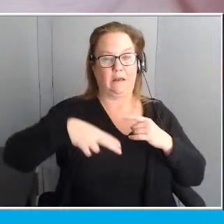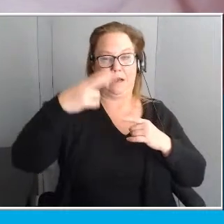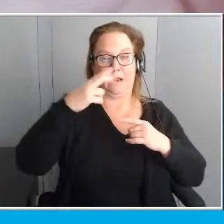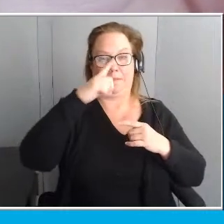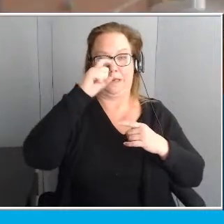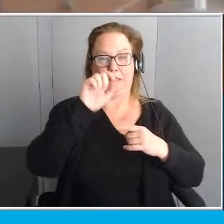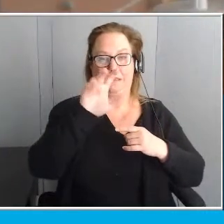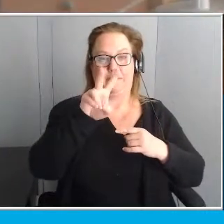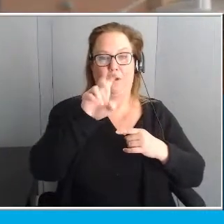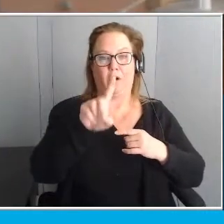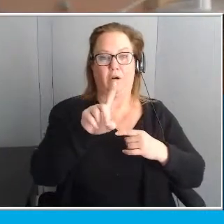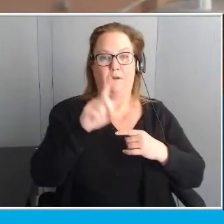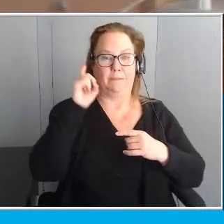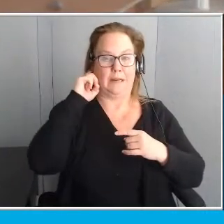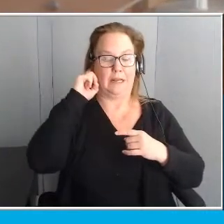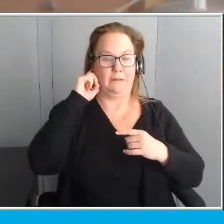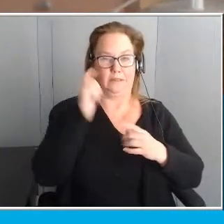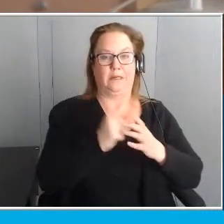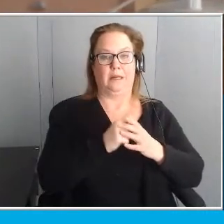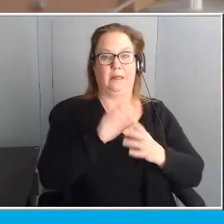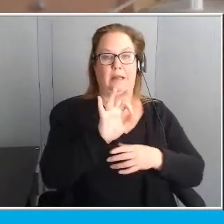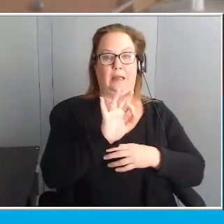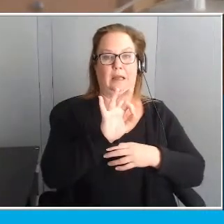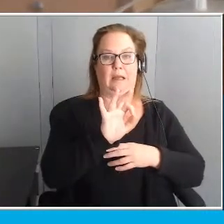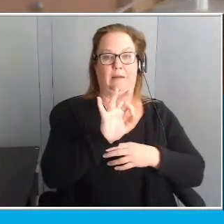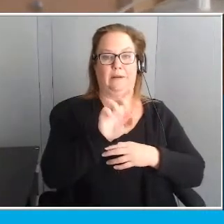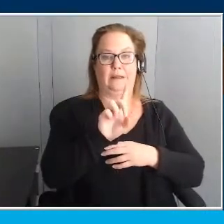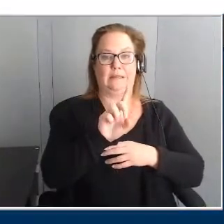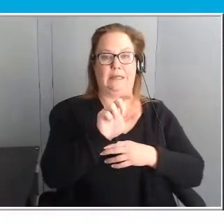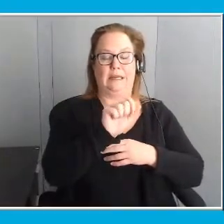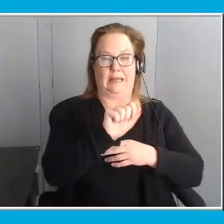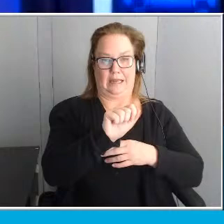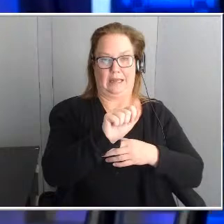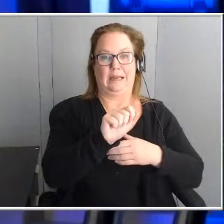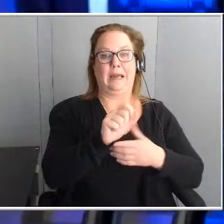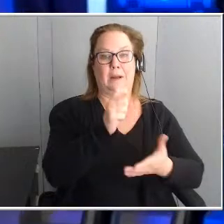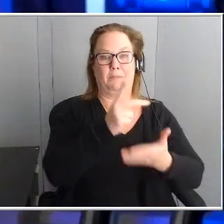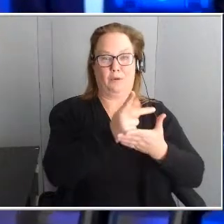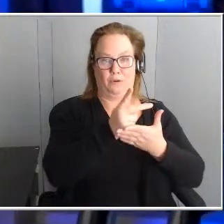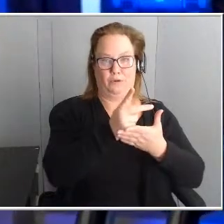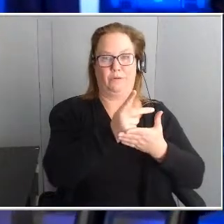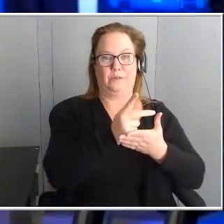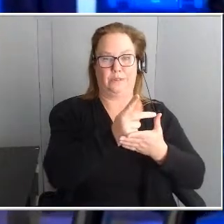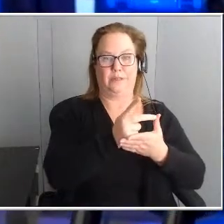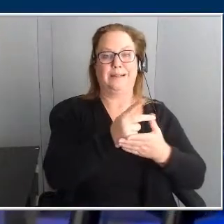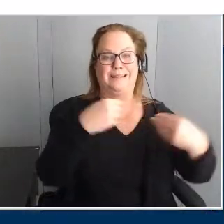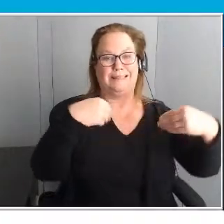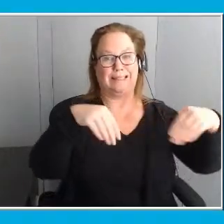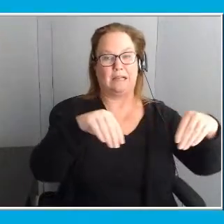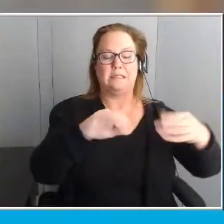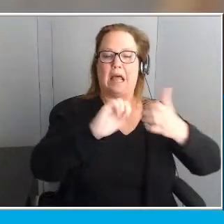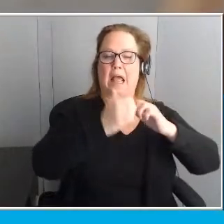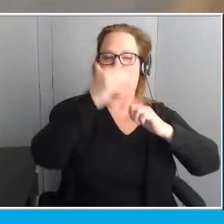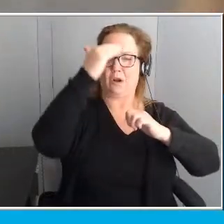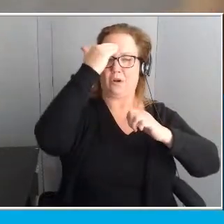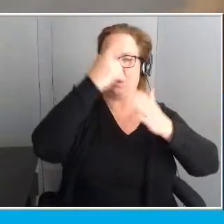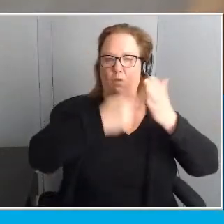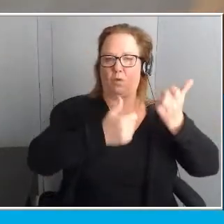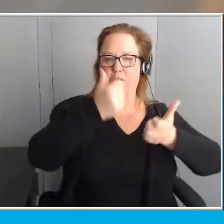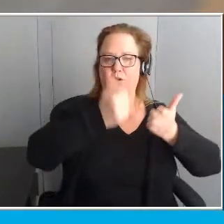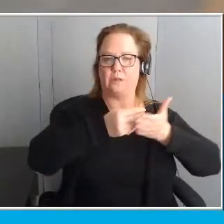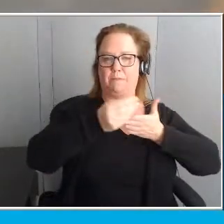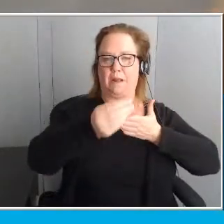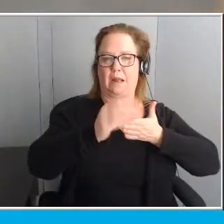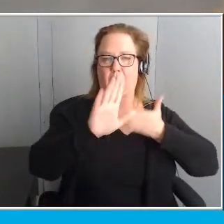COVID pandemic, just as the FDA approves over-the-counter sales. I'm Jessica Lovell. So how do you know what to buy? And are all